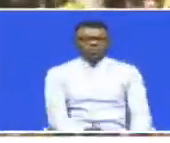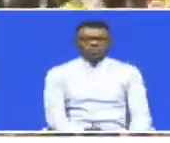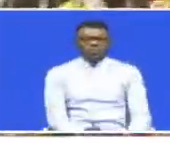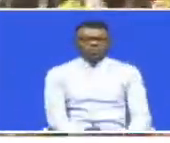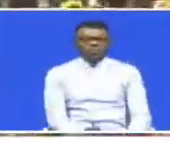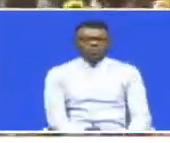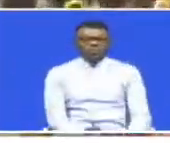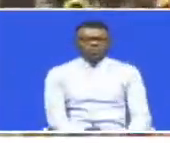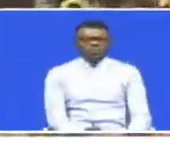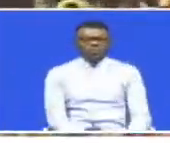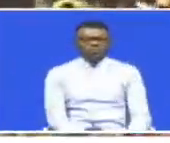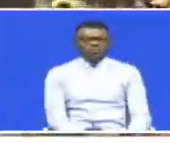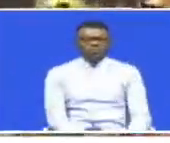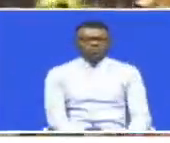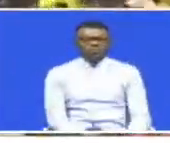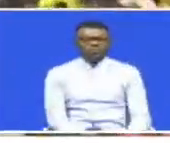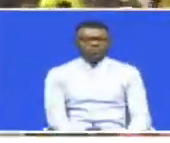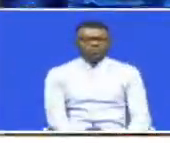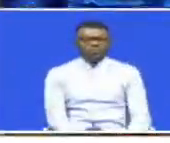Kirui, KTN News.